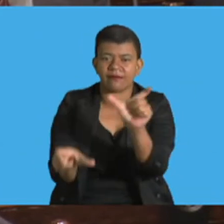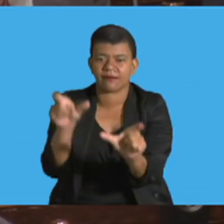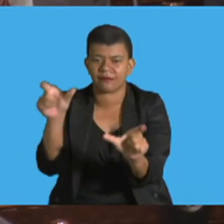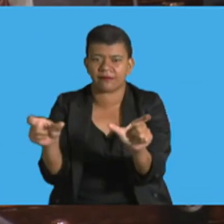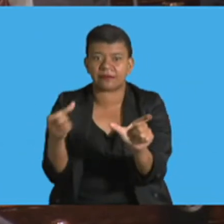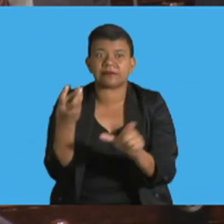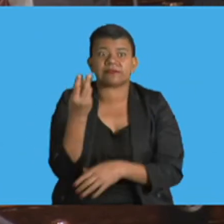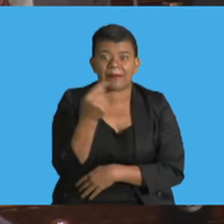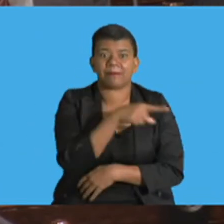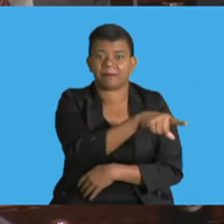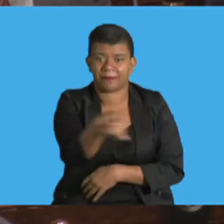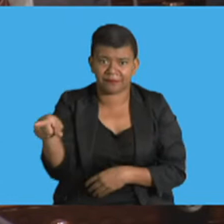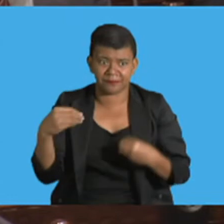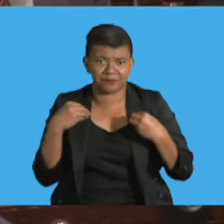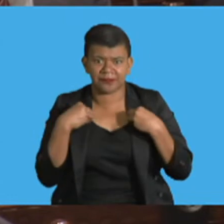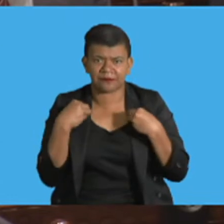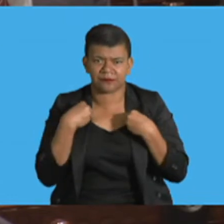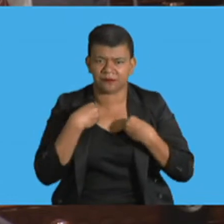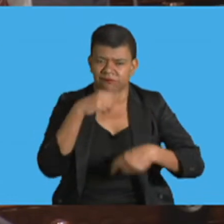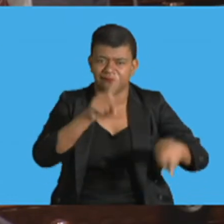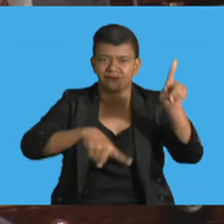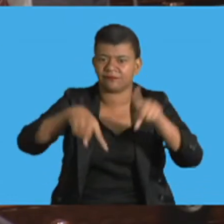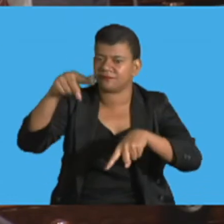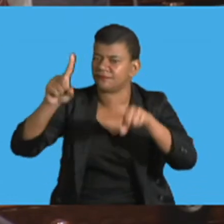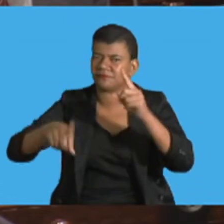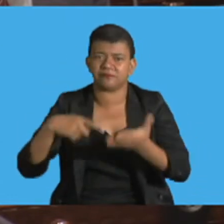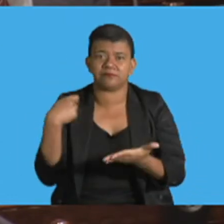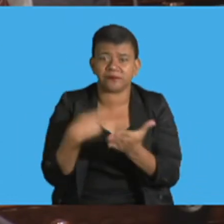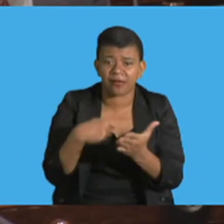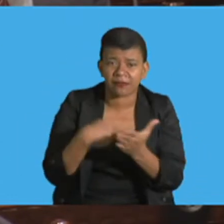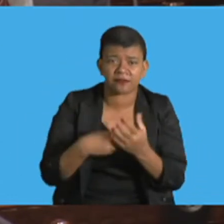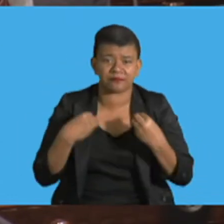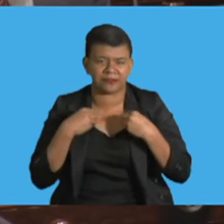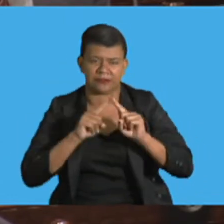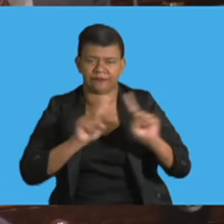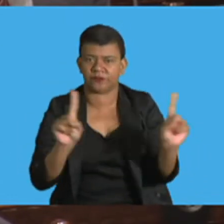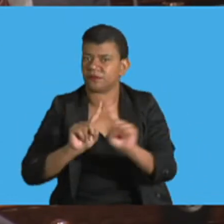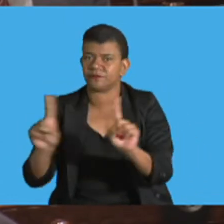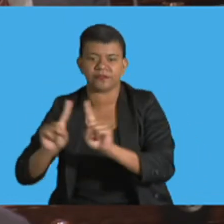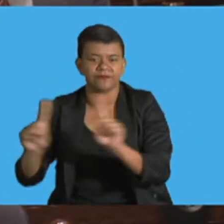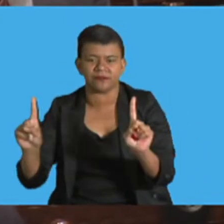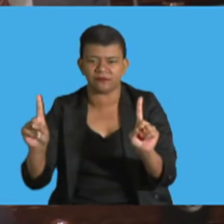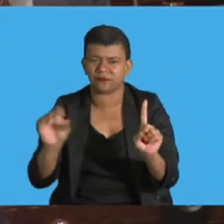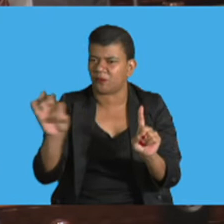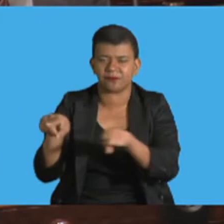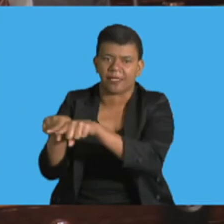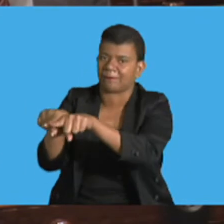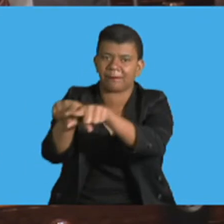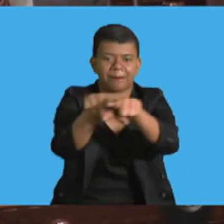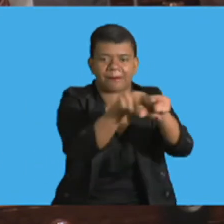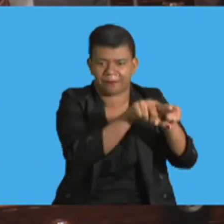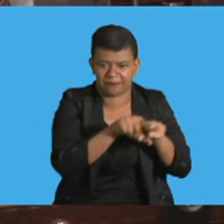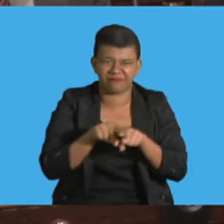are different, their financials are different, cash flows are different, what they actually do in business is completely different. So what we have actually said to FRCS,